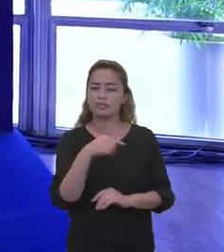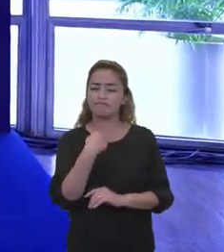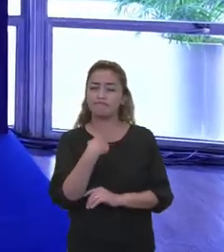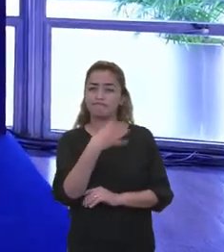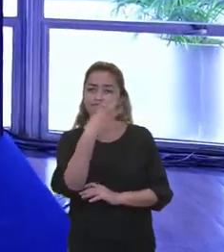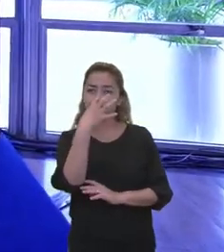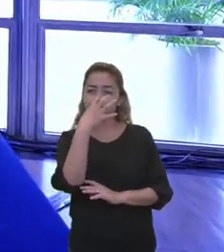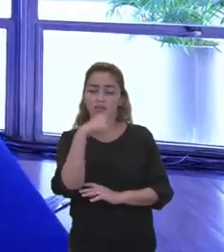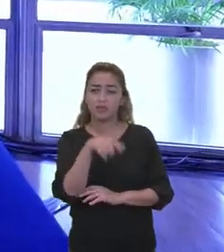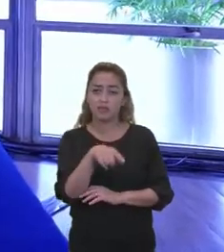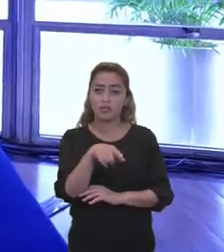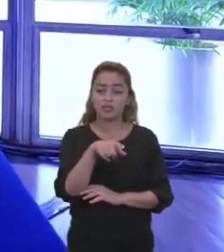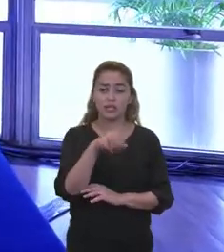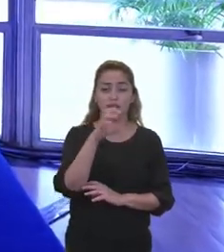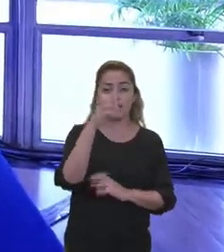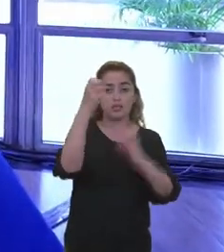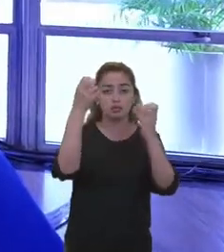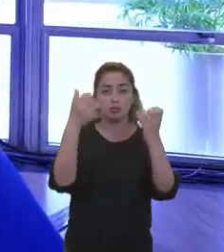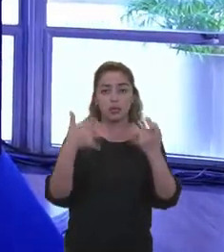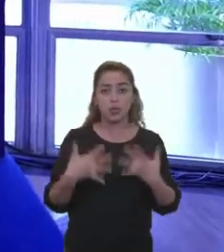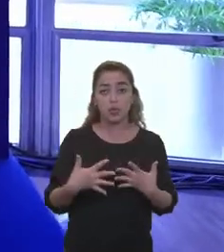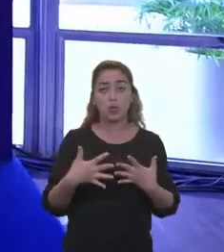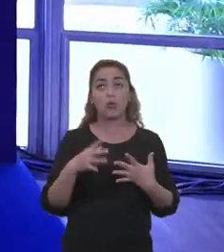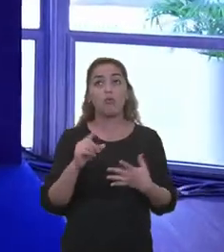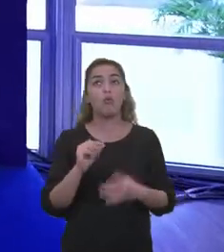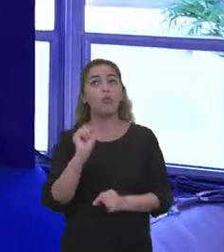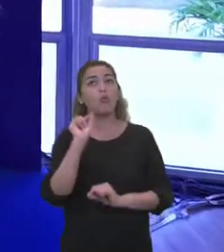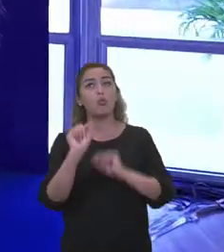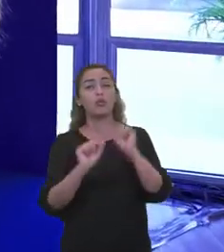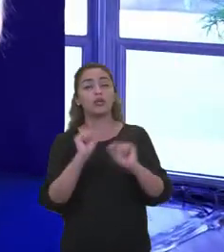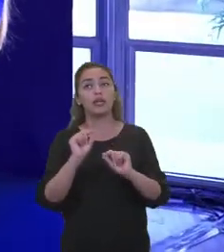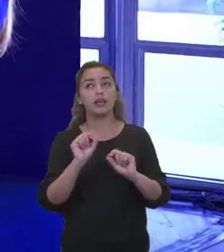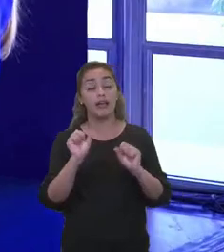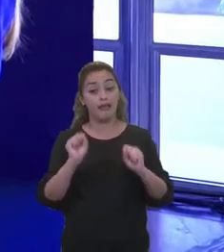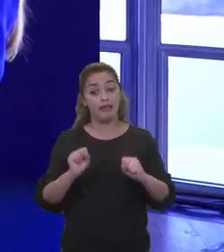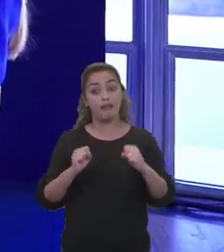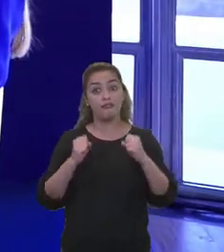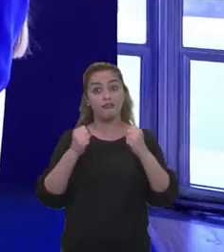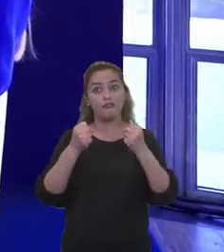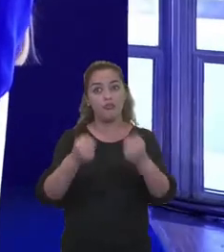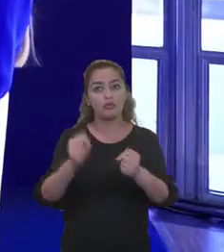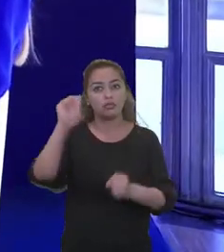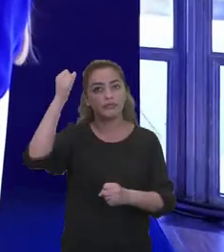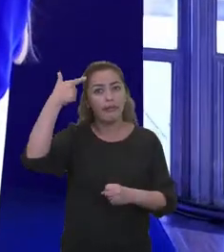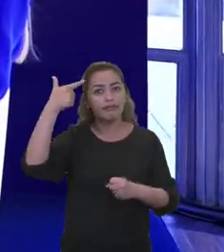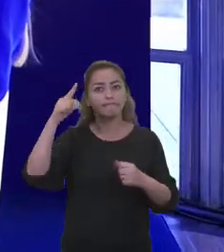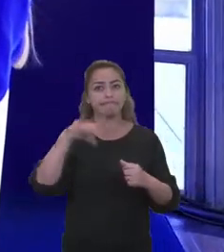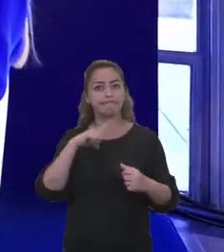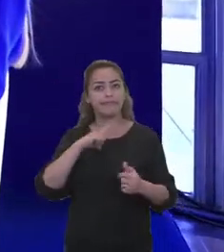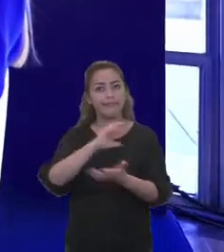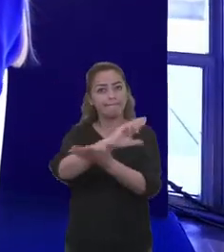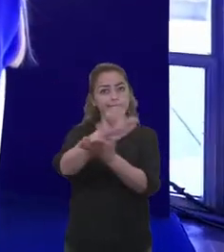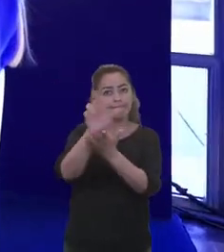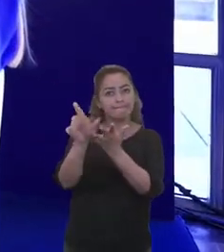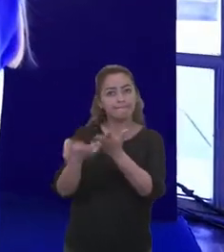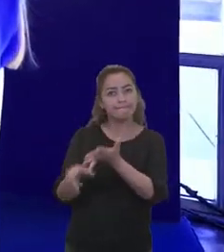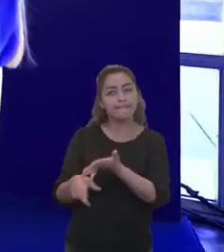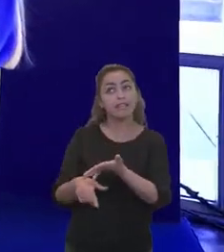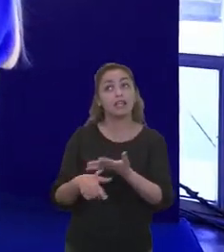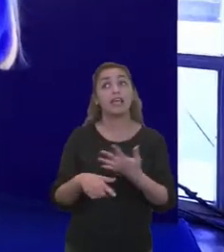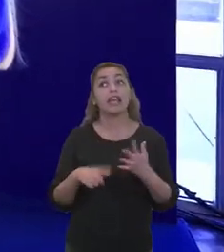were mentioning something, Cris, that called my attention, which is to do with the talent repository.